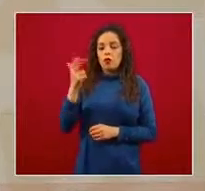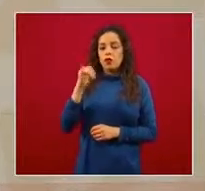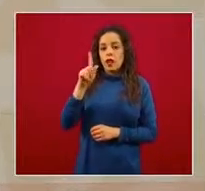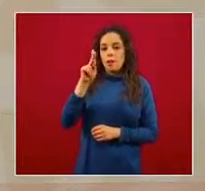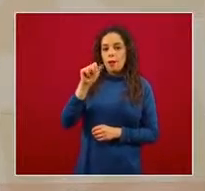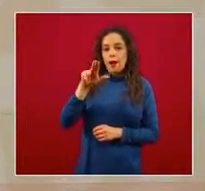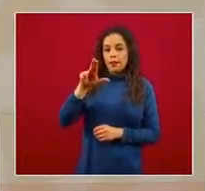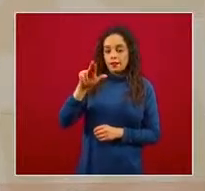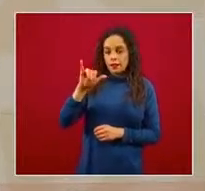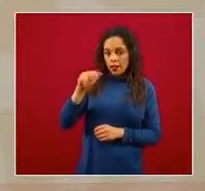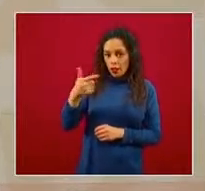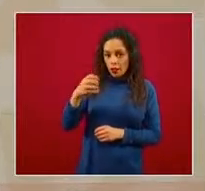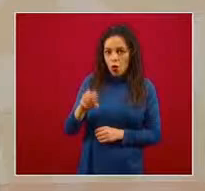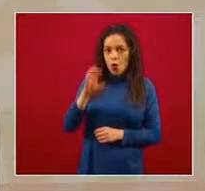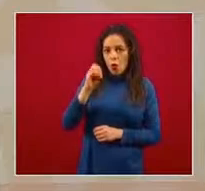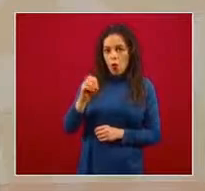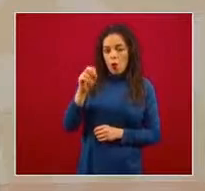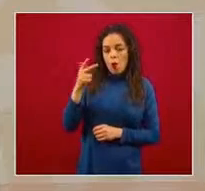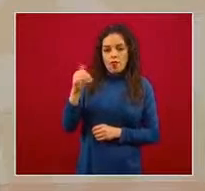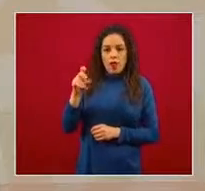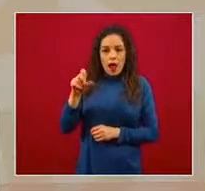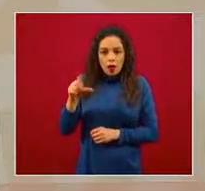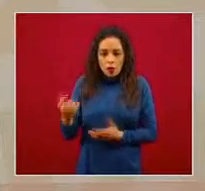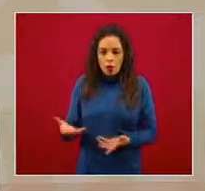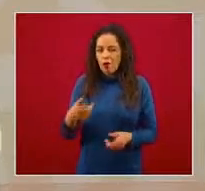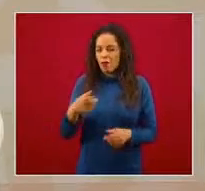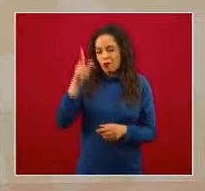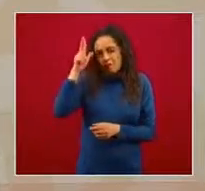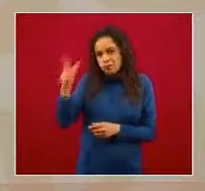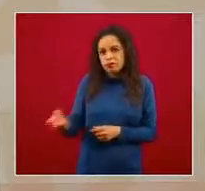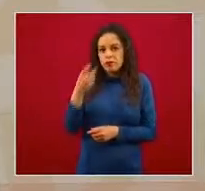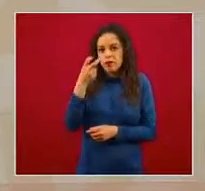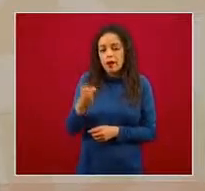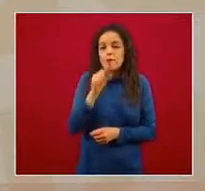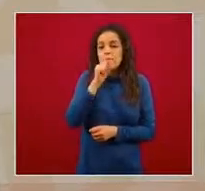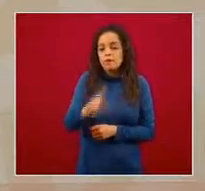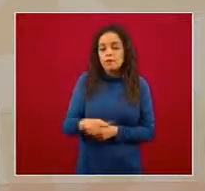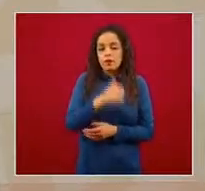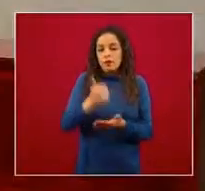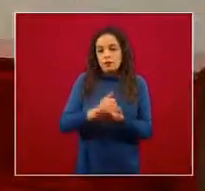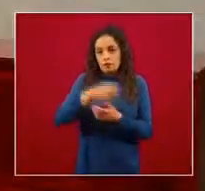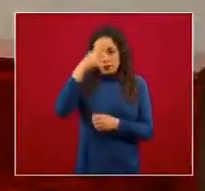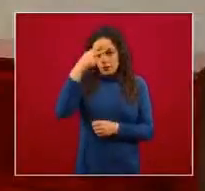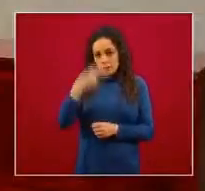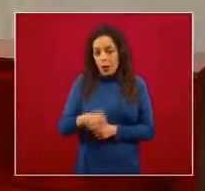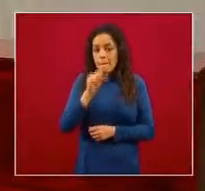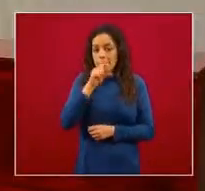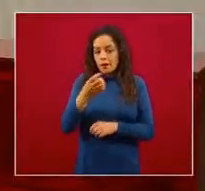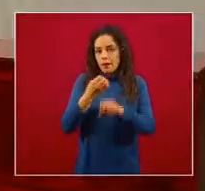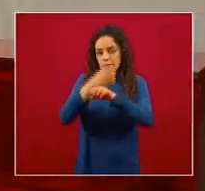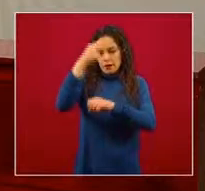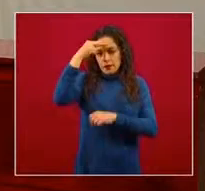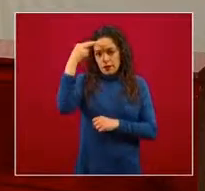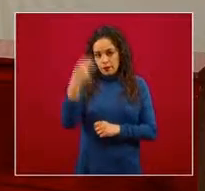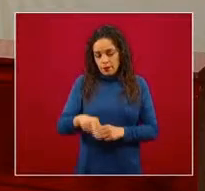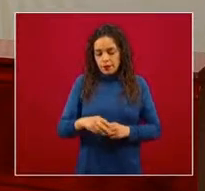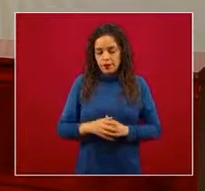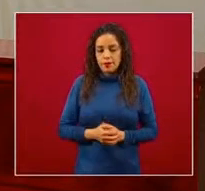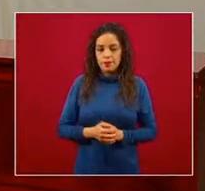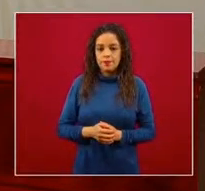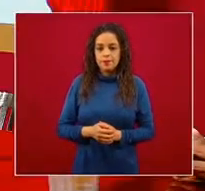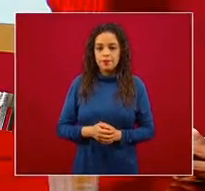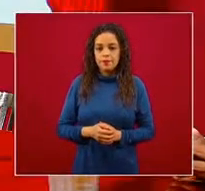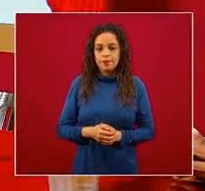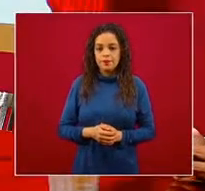of Guerrero, you might have 3, or Mexico City only has 1, plus the metropolitan area of